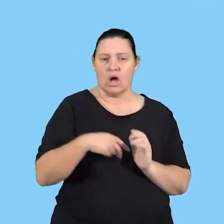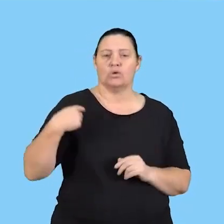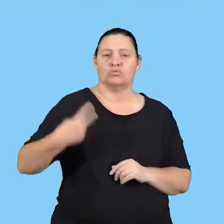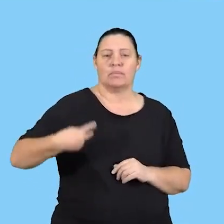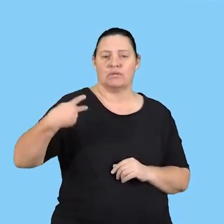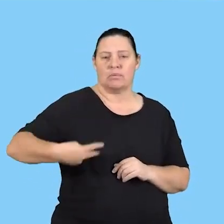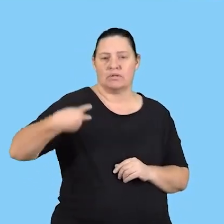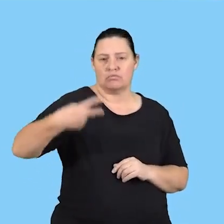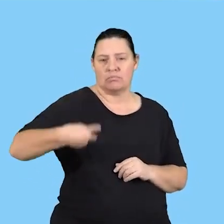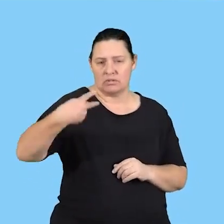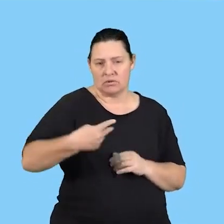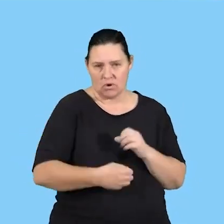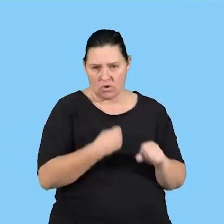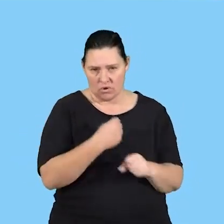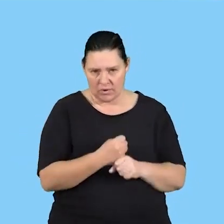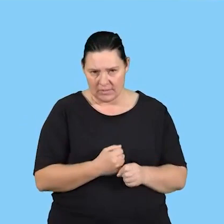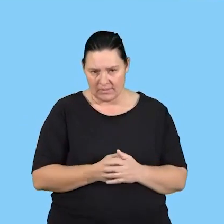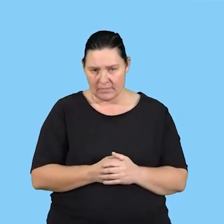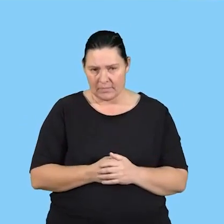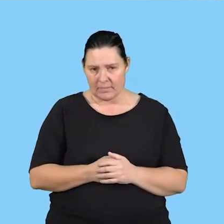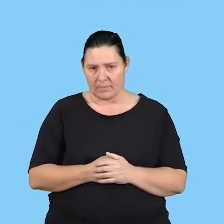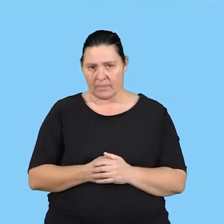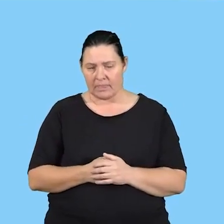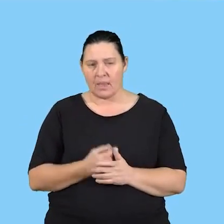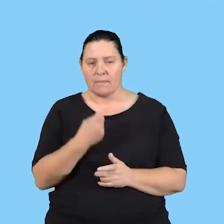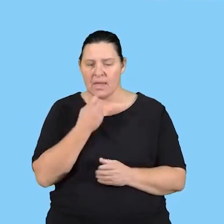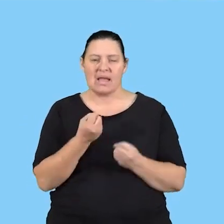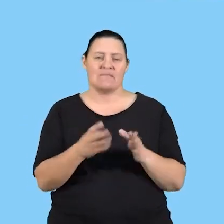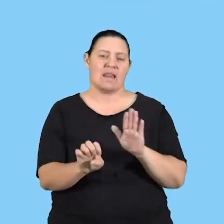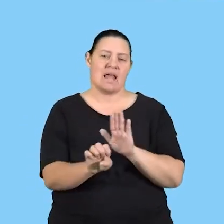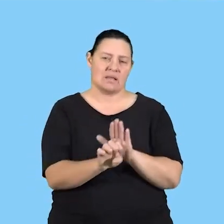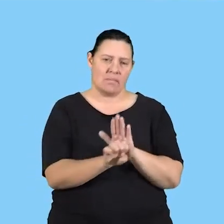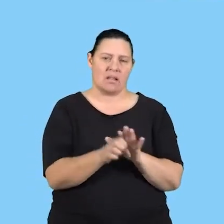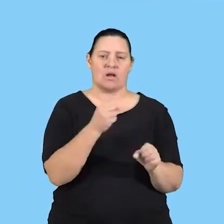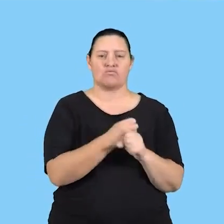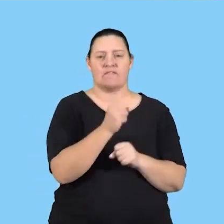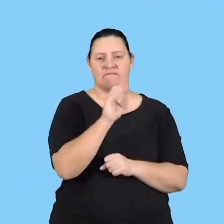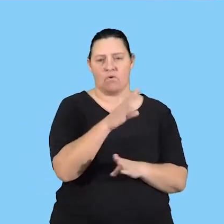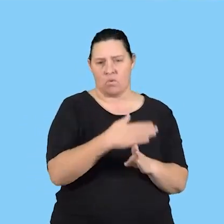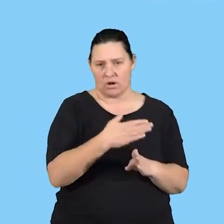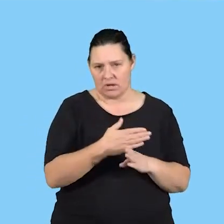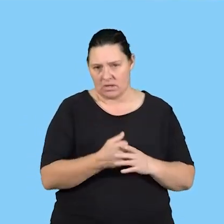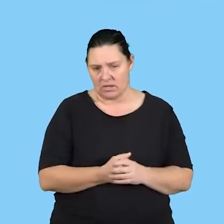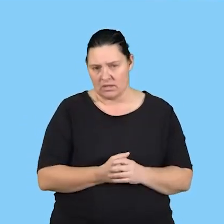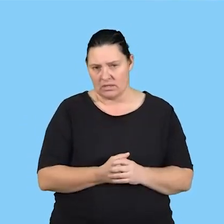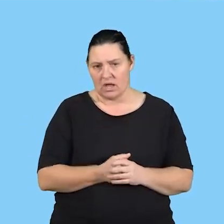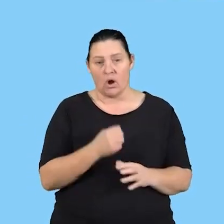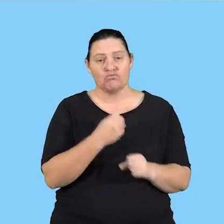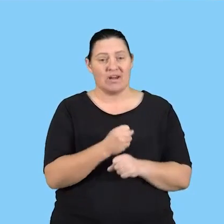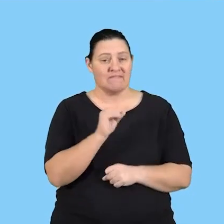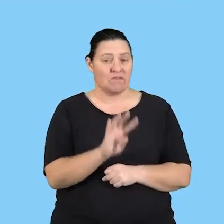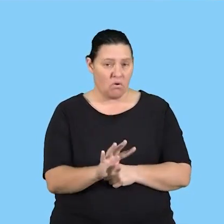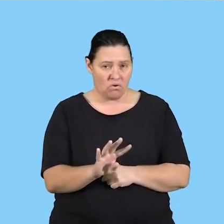repeating throughout the year. I'm going to make an example of the grade 4 work. With grade